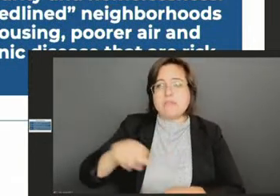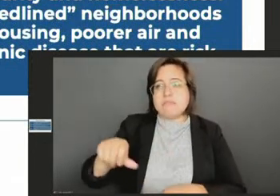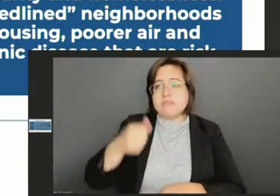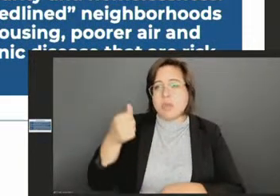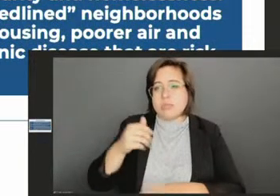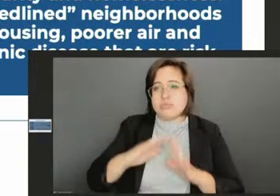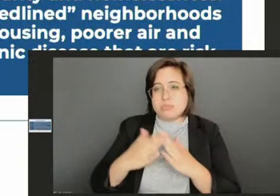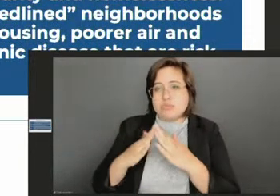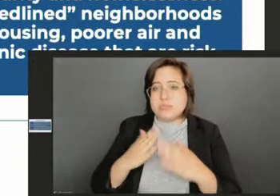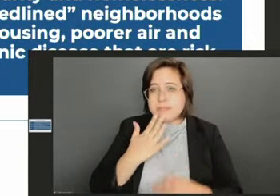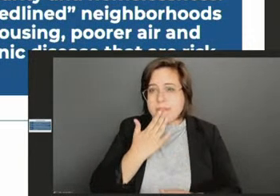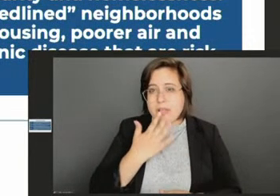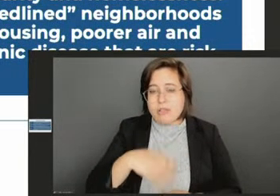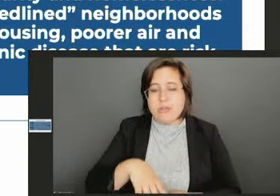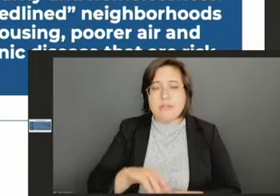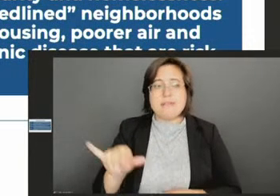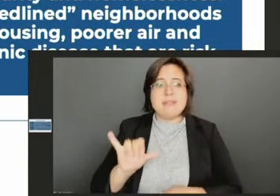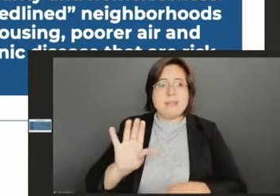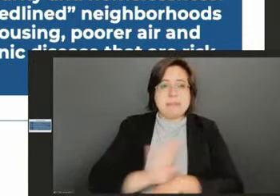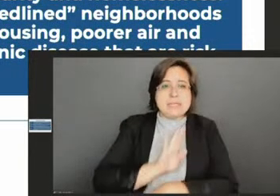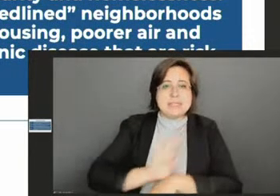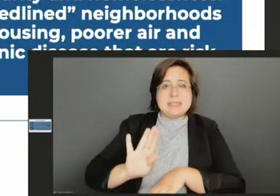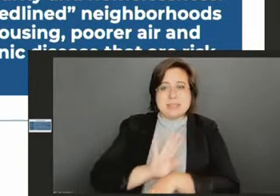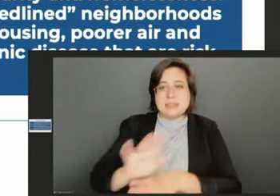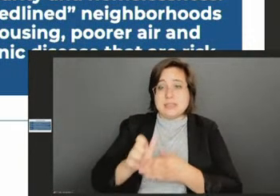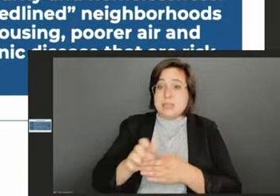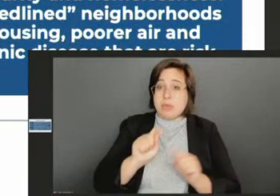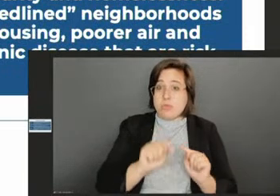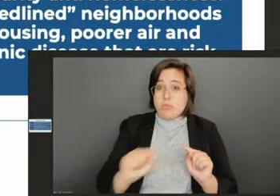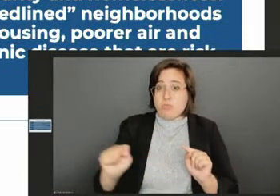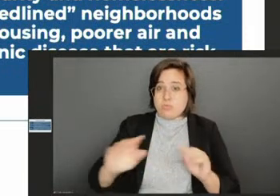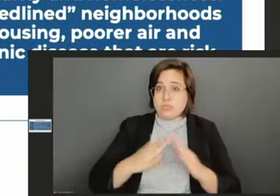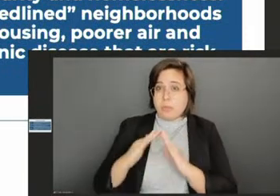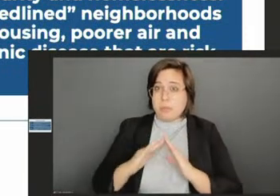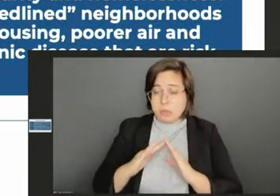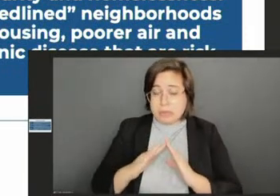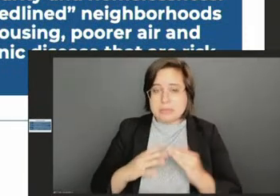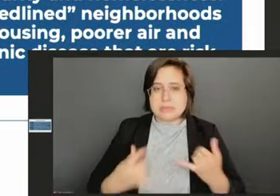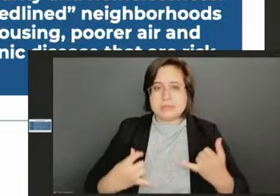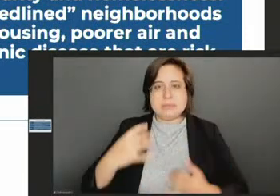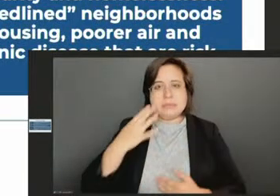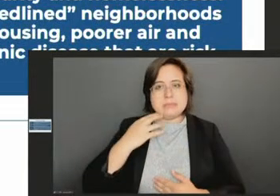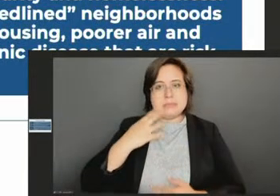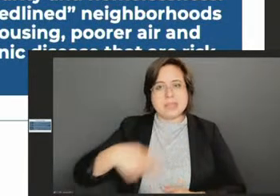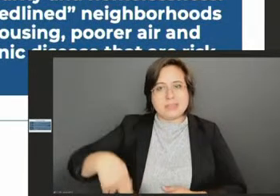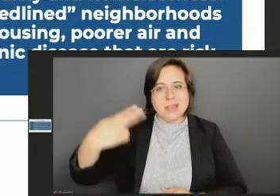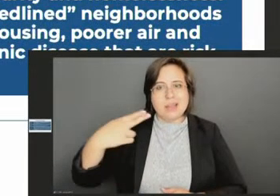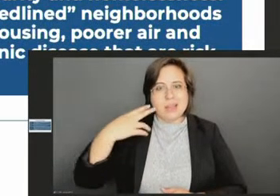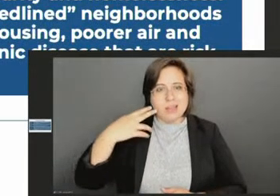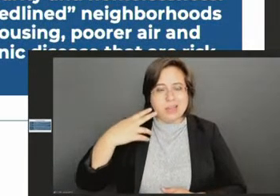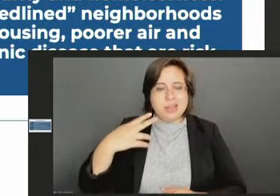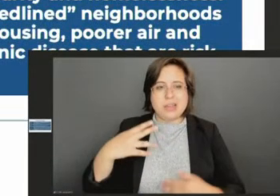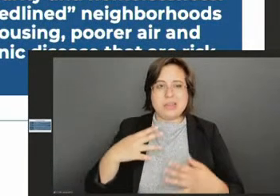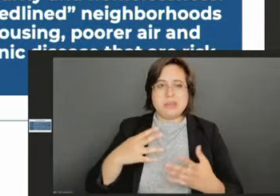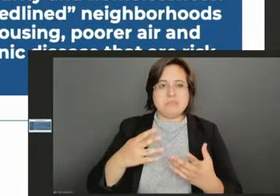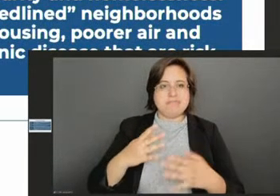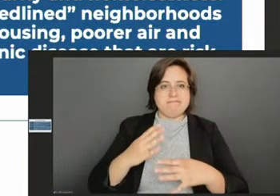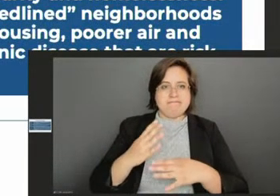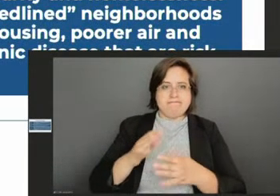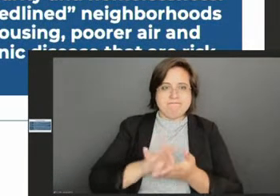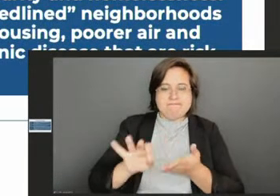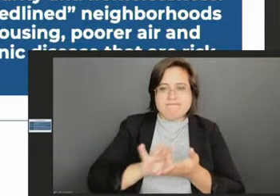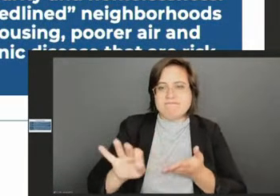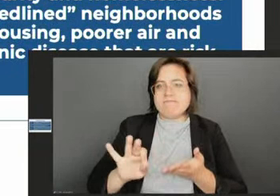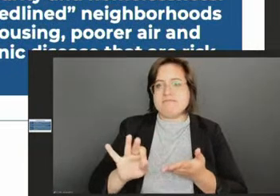have, and the businesses led by these communities are facing high rates of economic instability due to